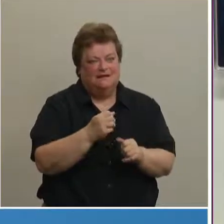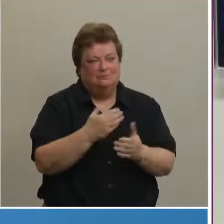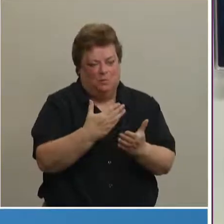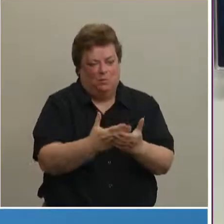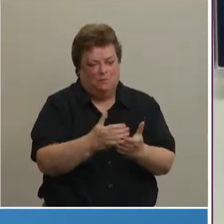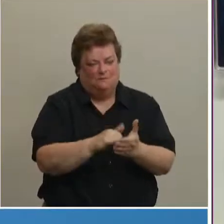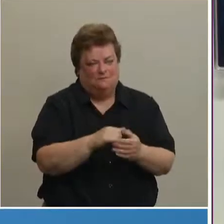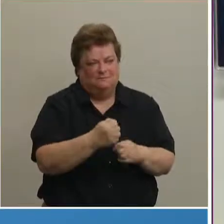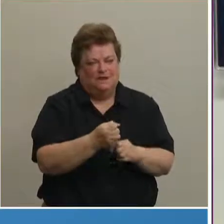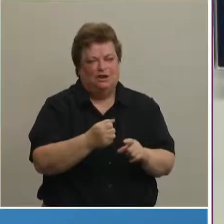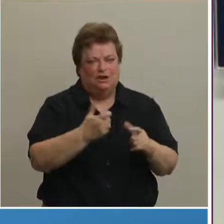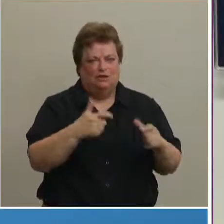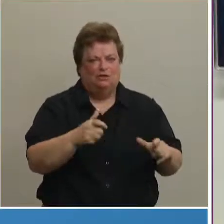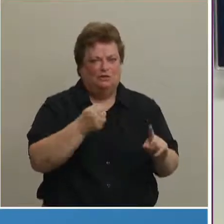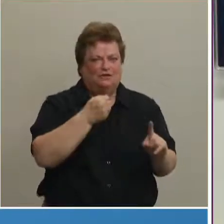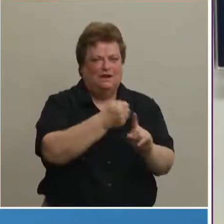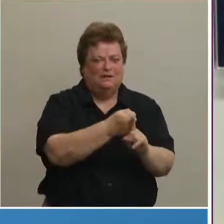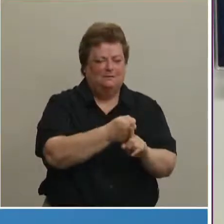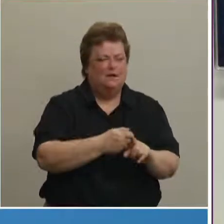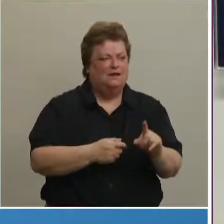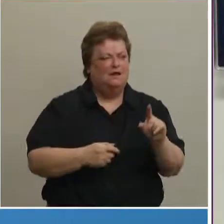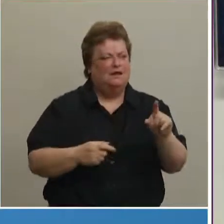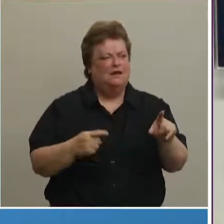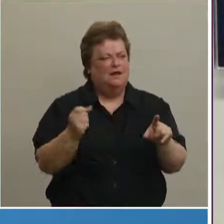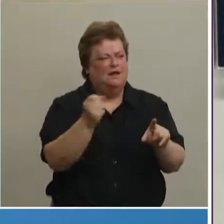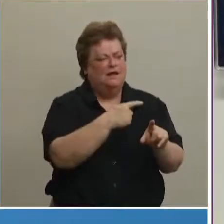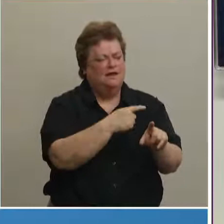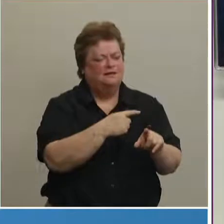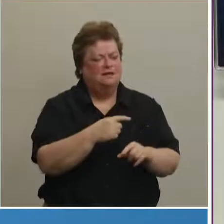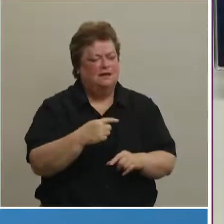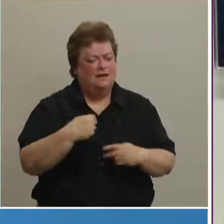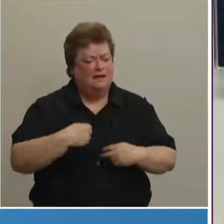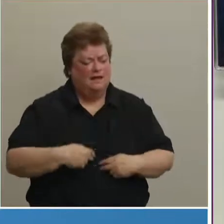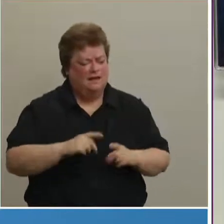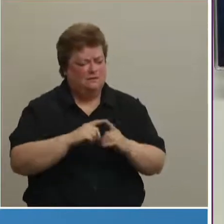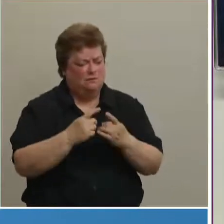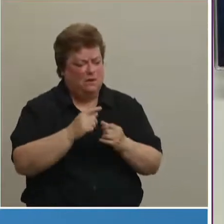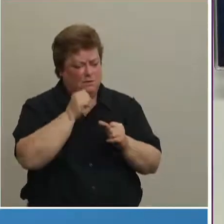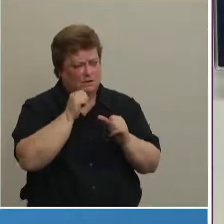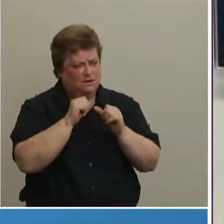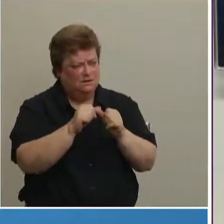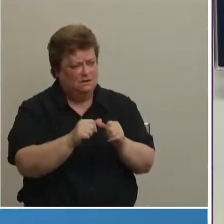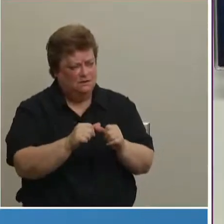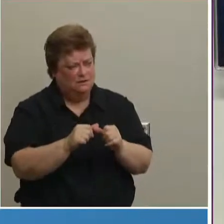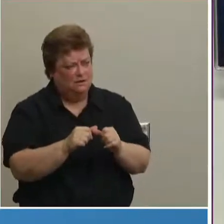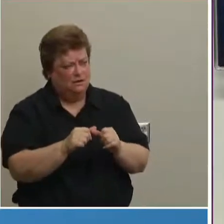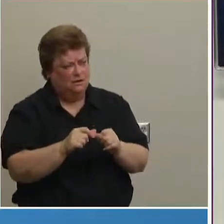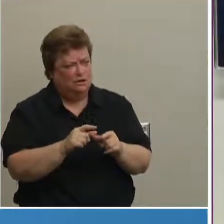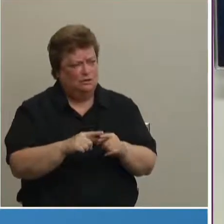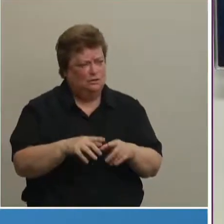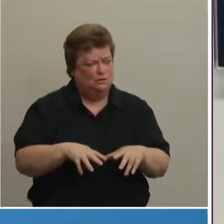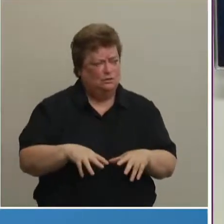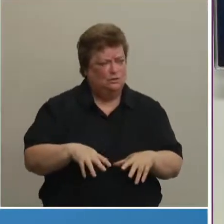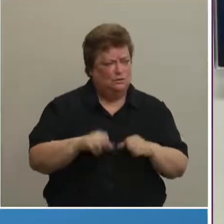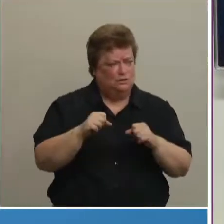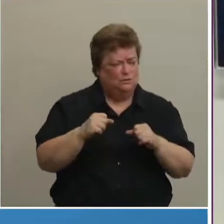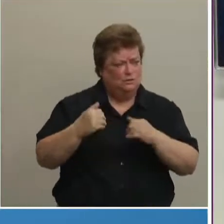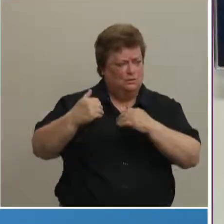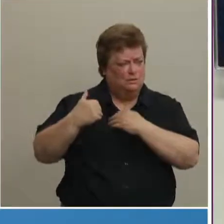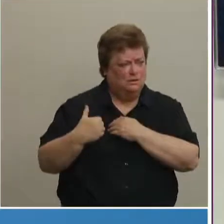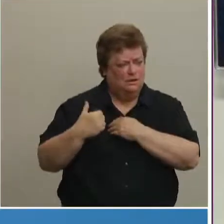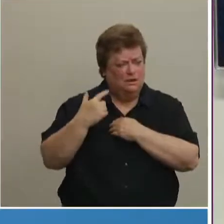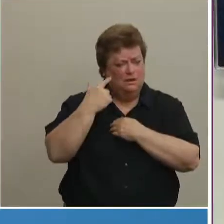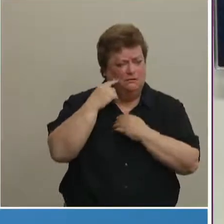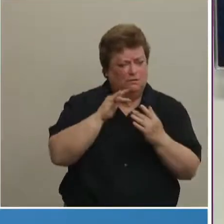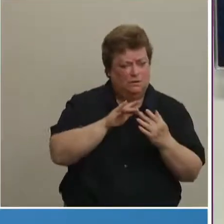community. Is the health department going to continue to take the onus of reaching out to